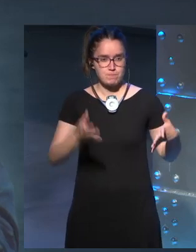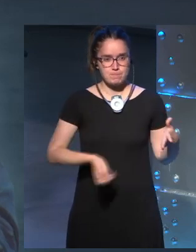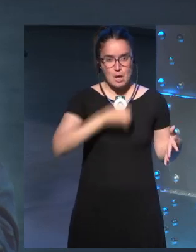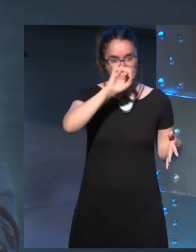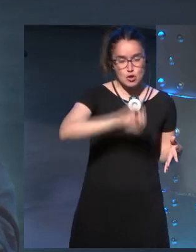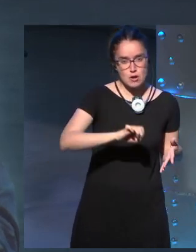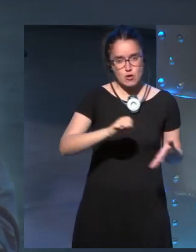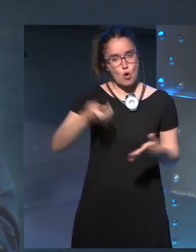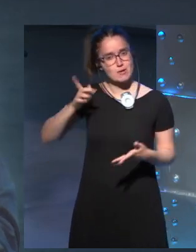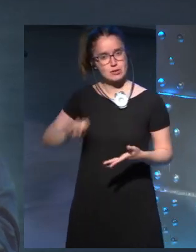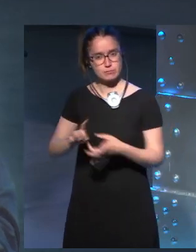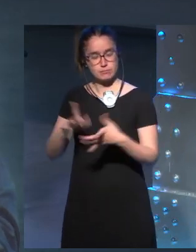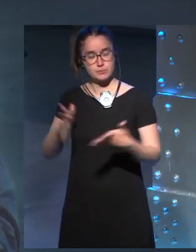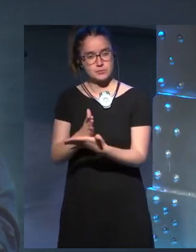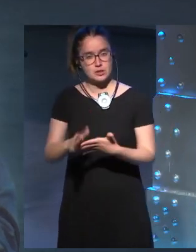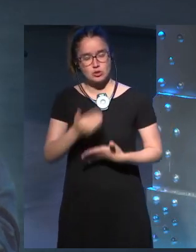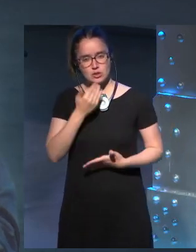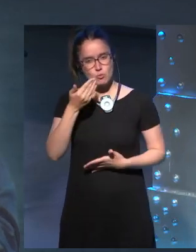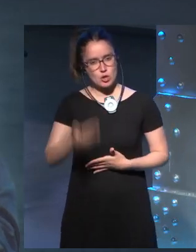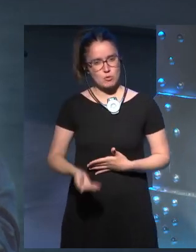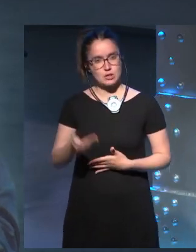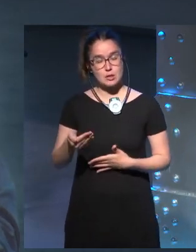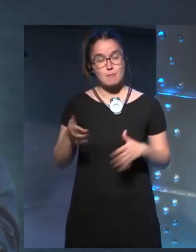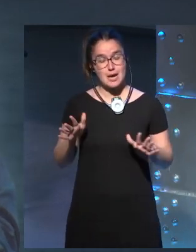very important. On the other hand,